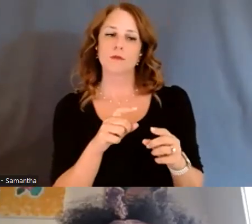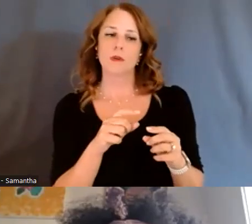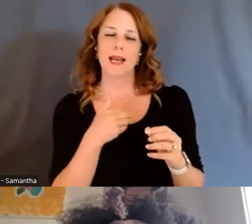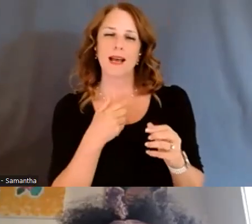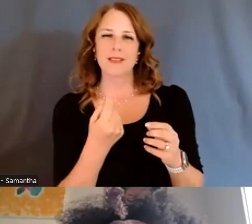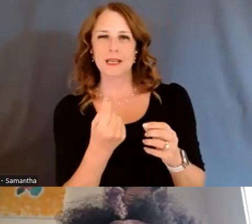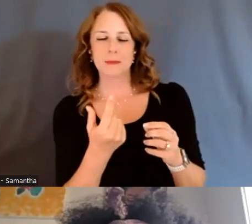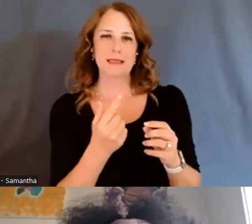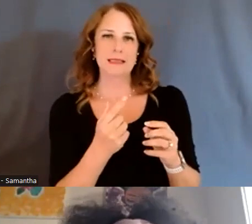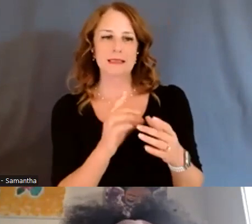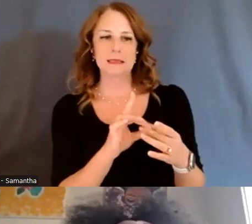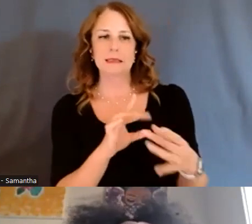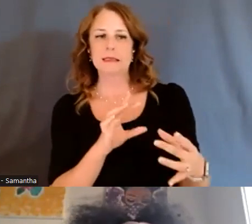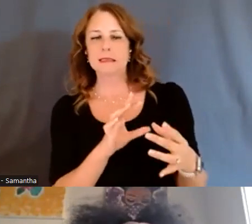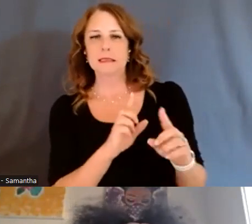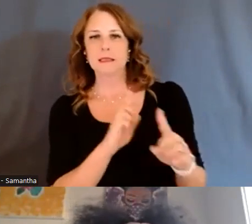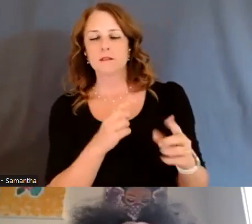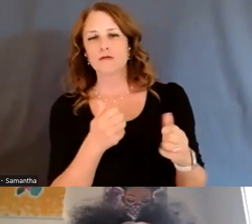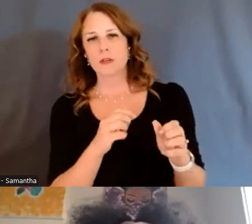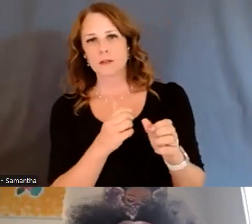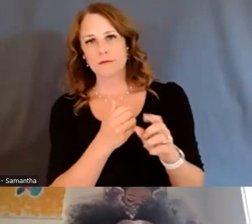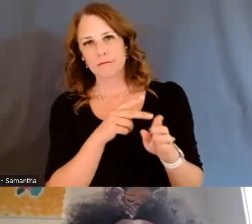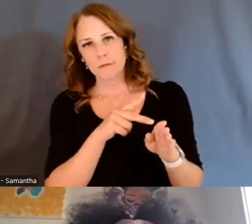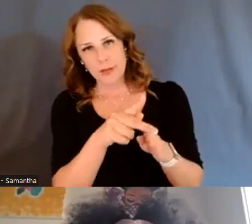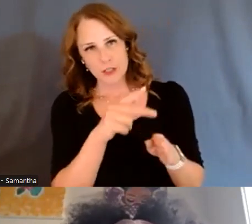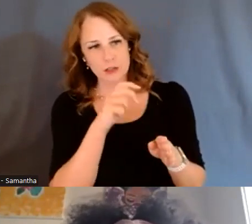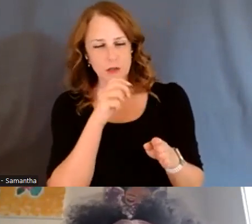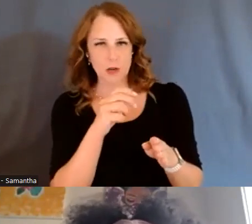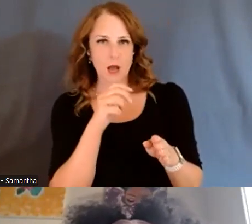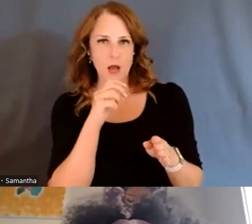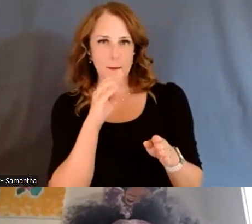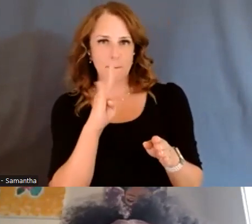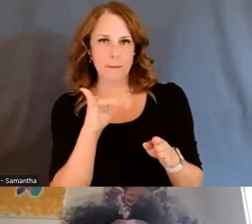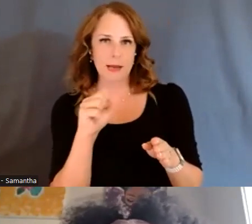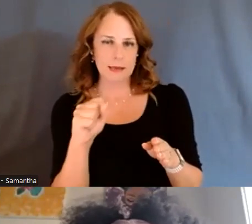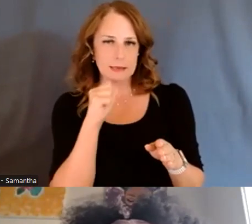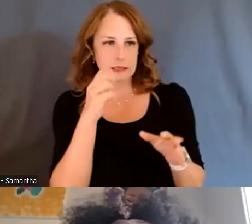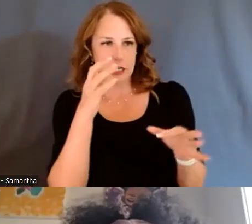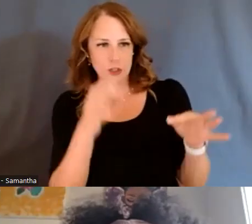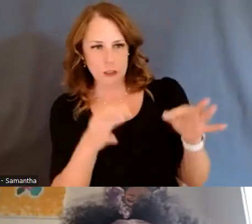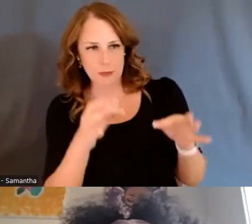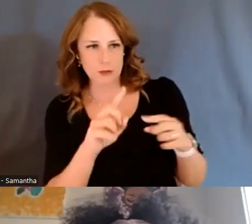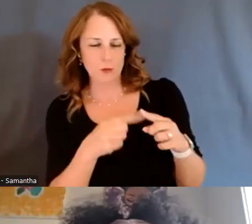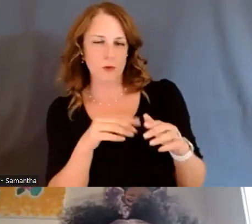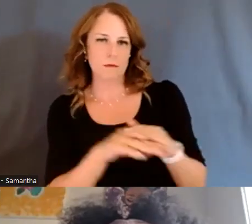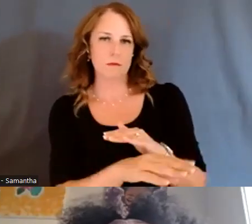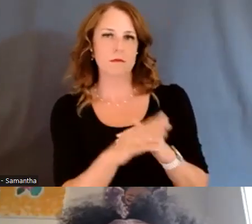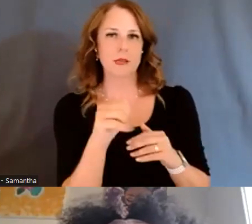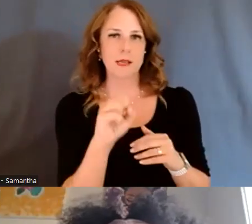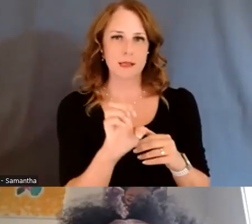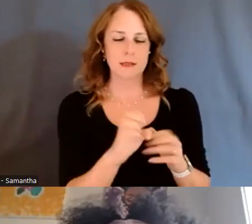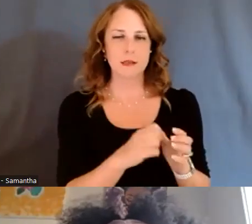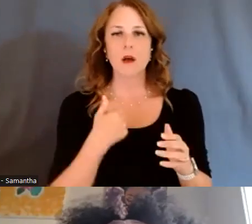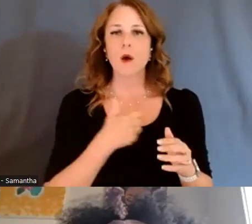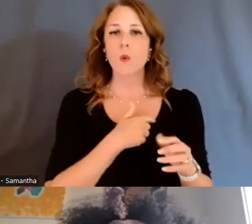in terms of trying to be professional and non-biased and non-judgmental when we're going into the case. So we do rely